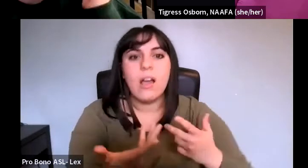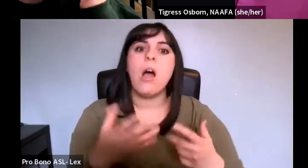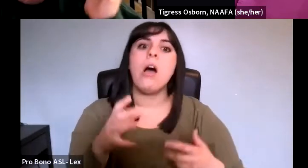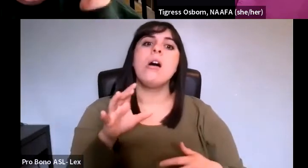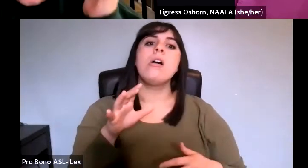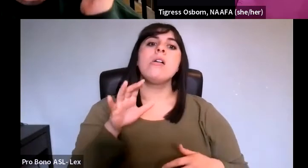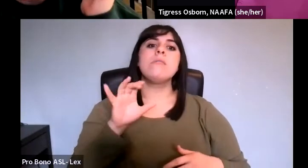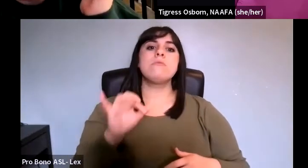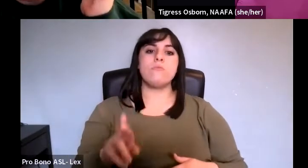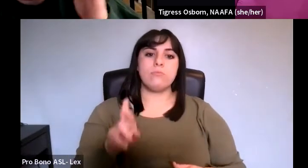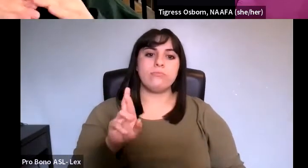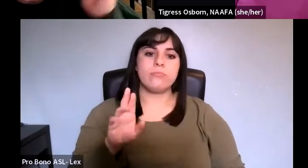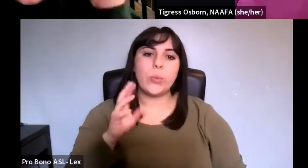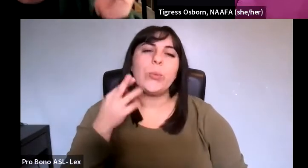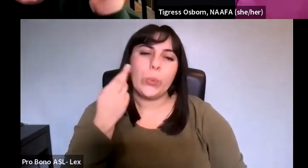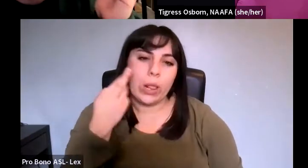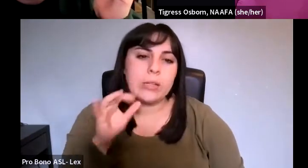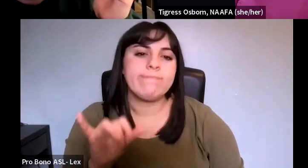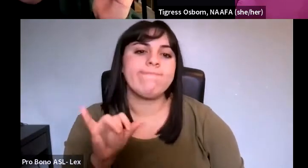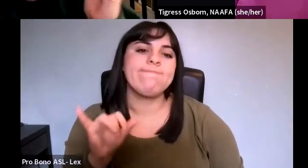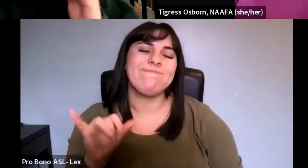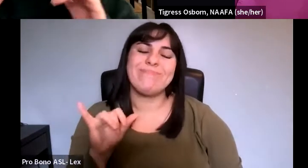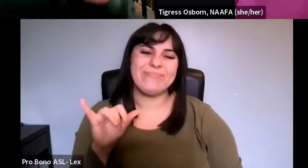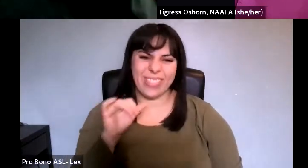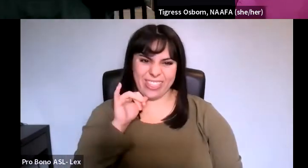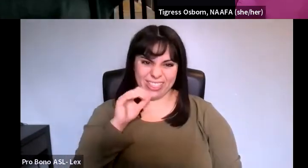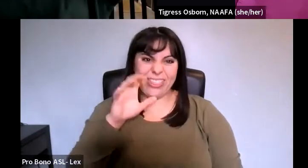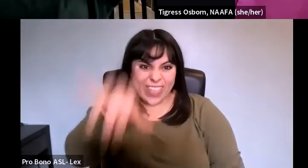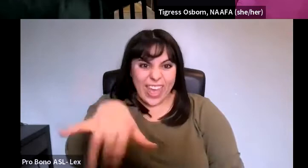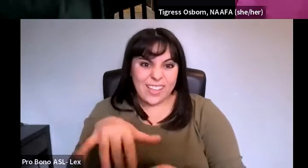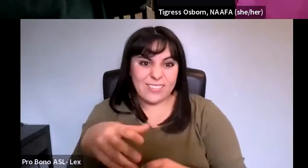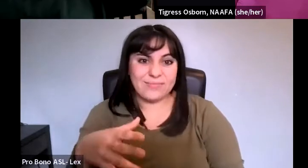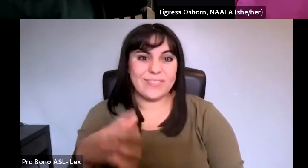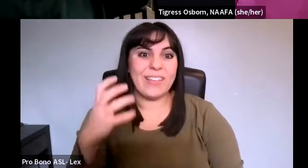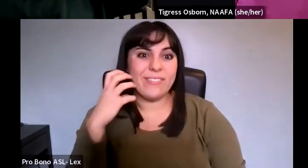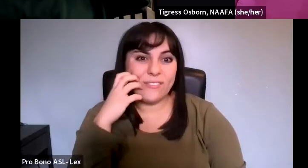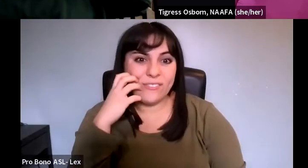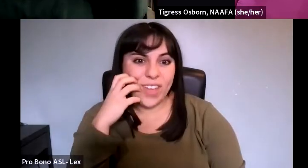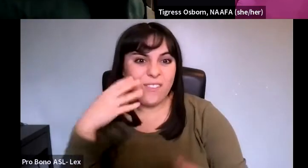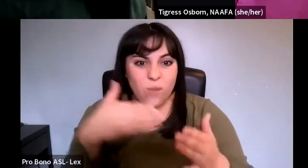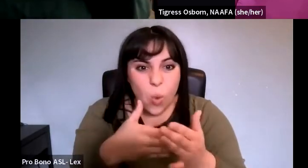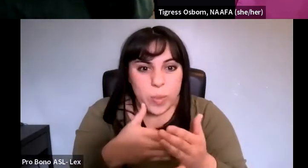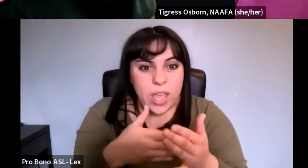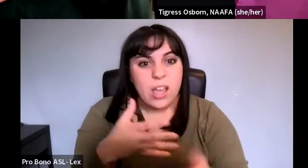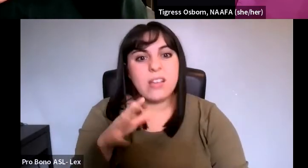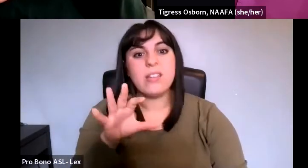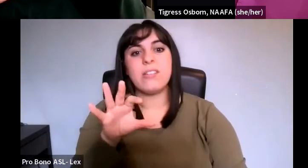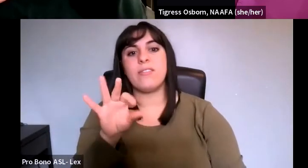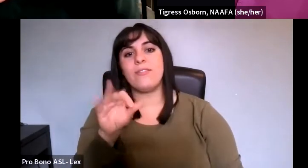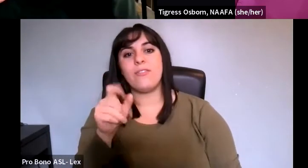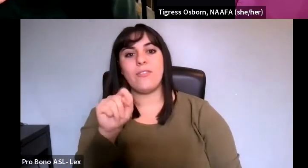And that is me being fat phobic, and that is not okay. So it's about differentiating between